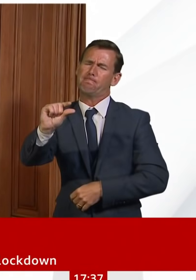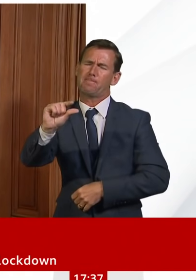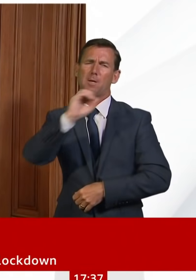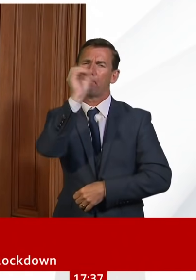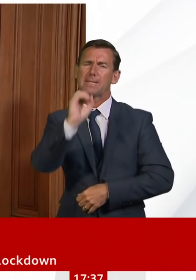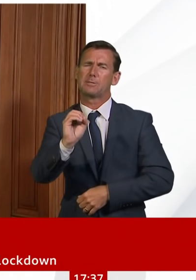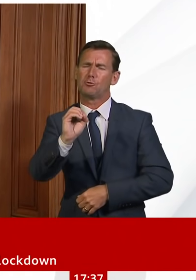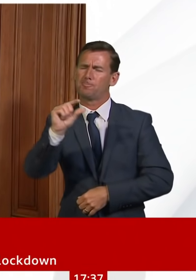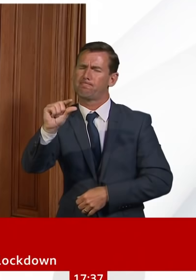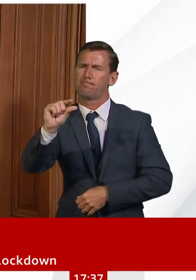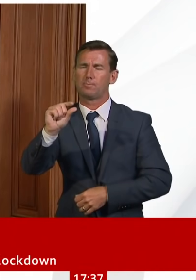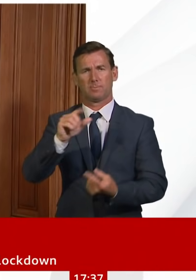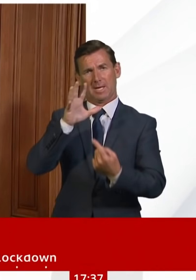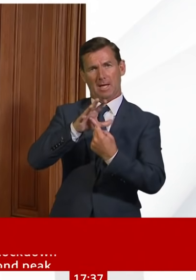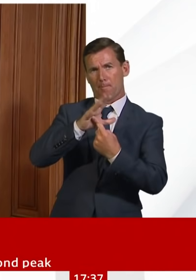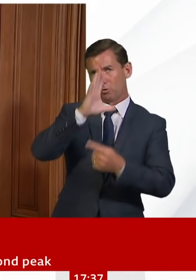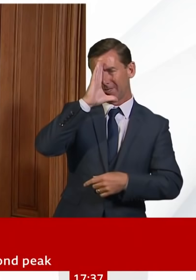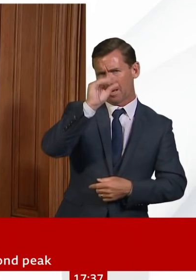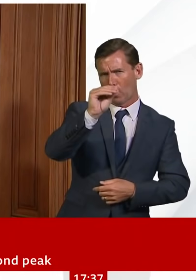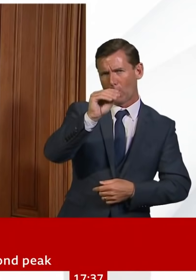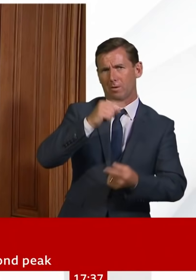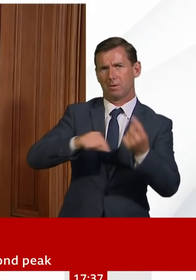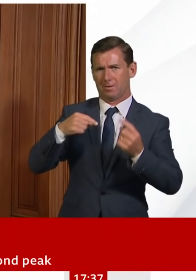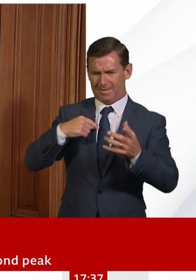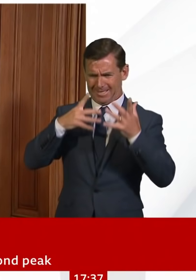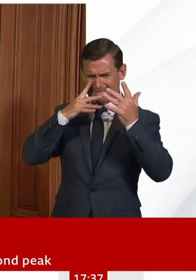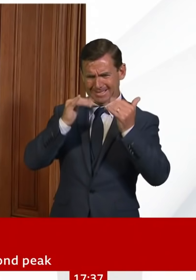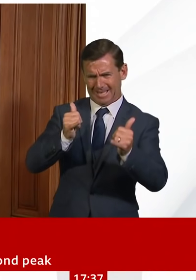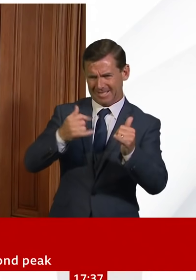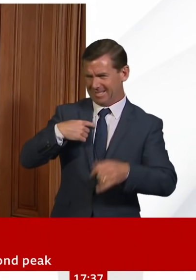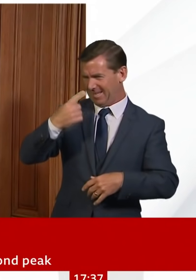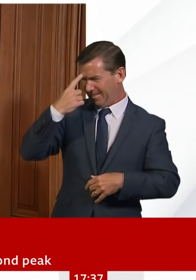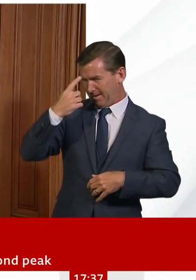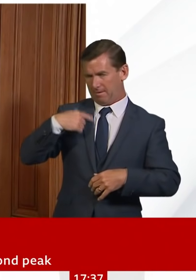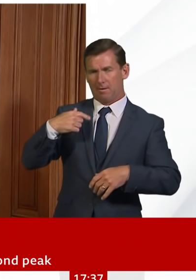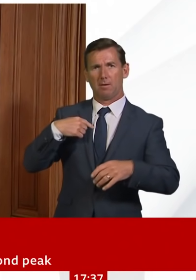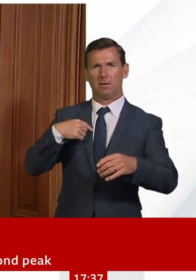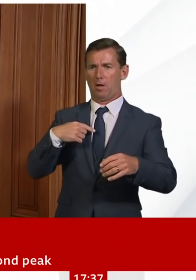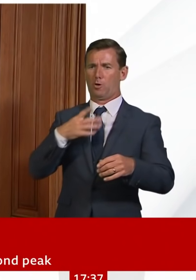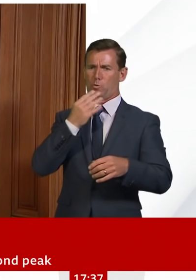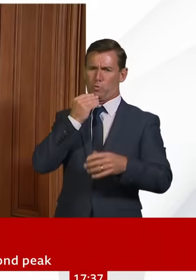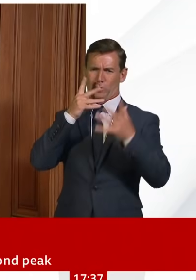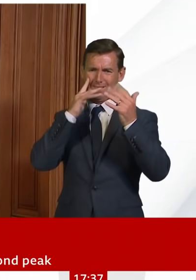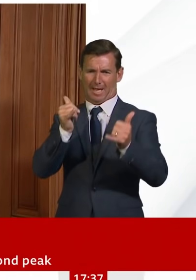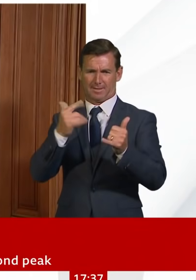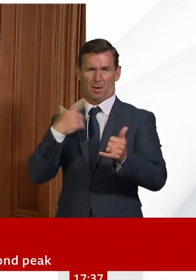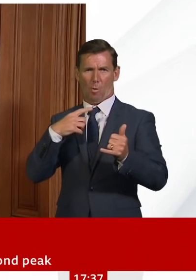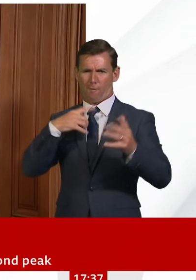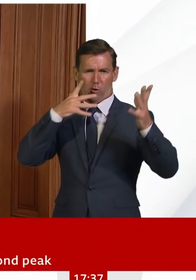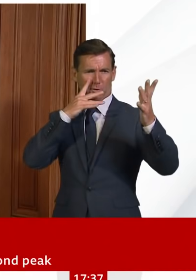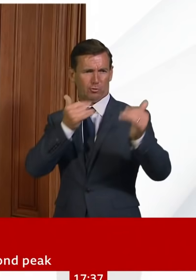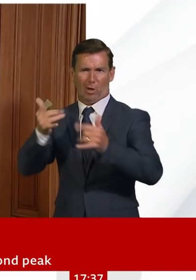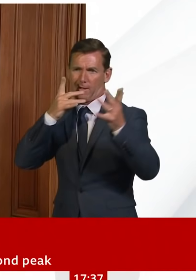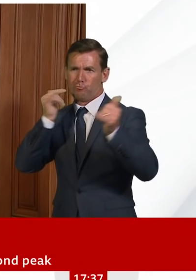important to emphasize that the test is not a screen. So the idea that you would use the test to screen the whole population, or